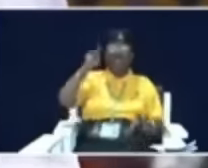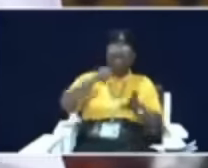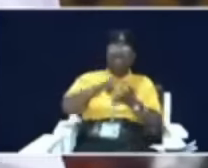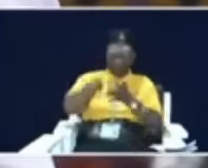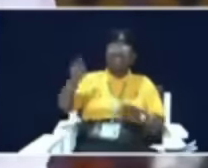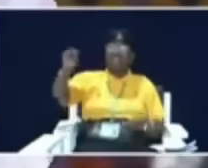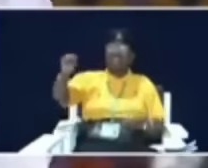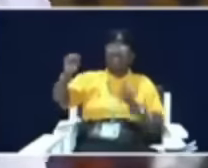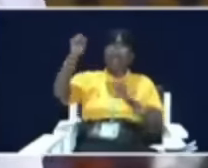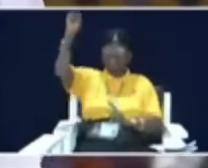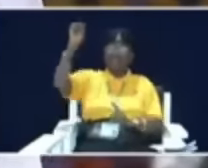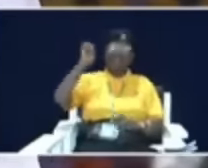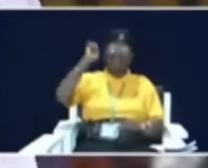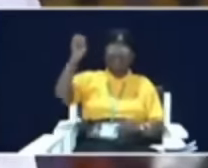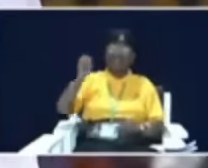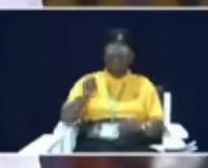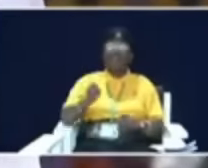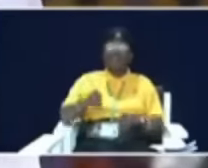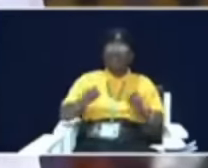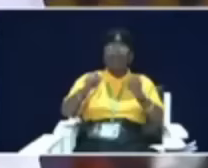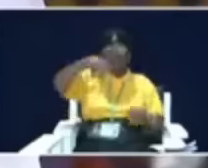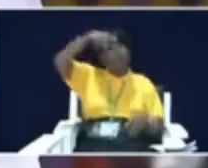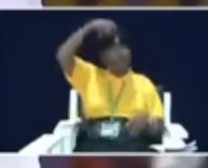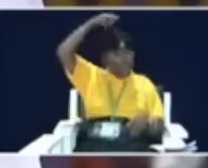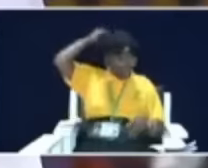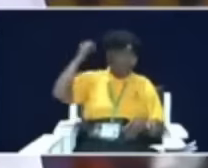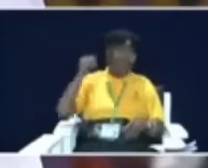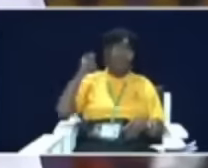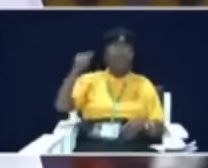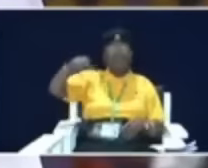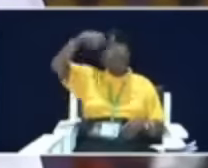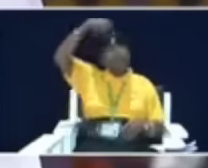He tried the lion. The lion failed.